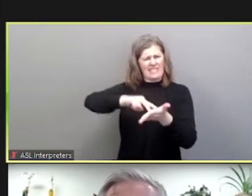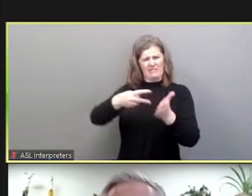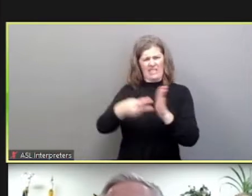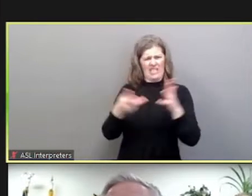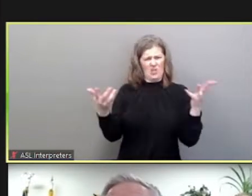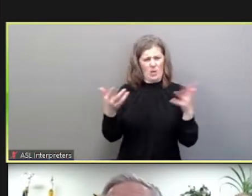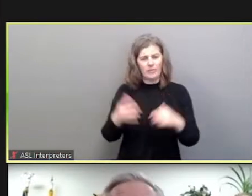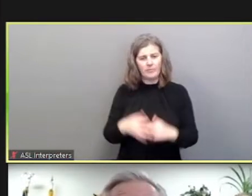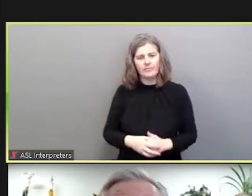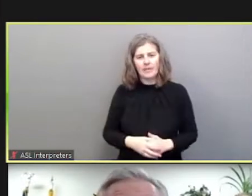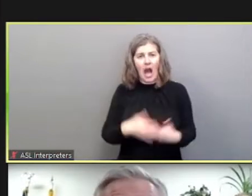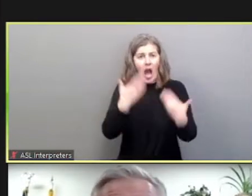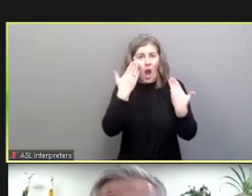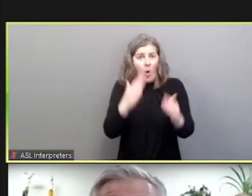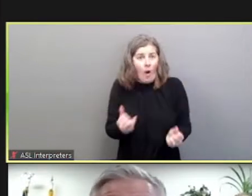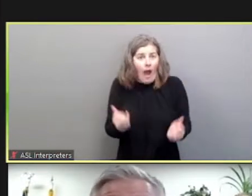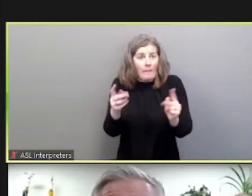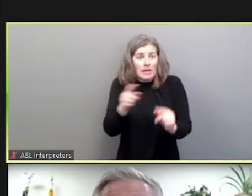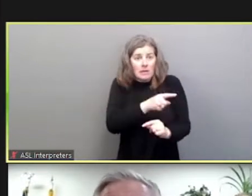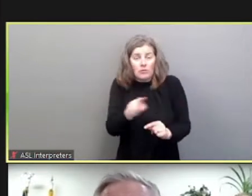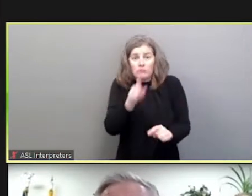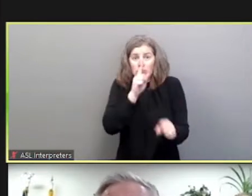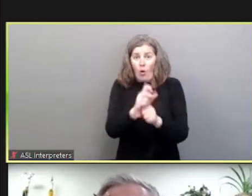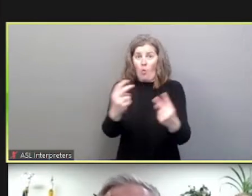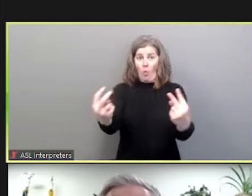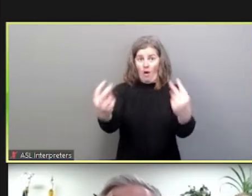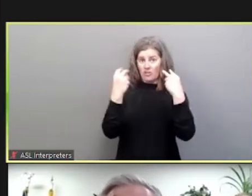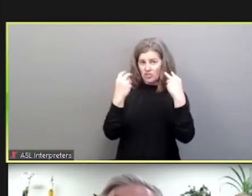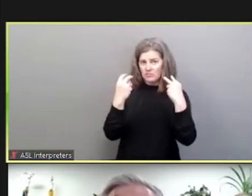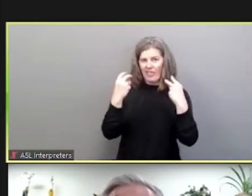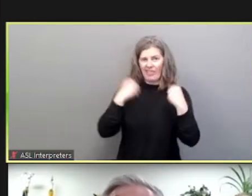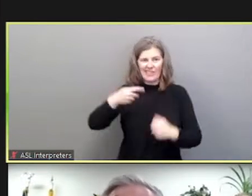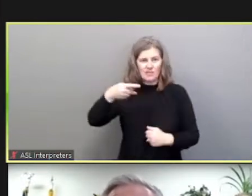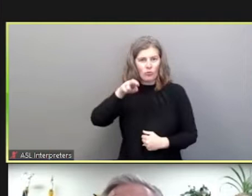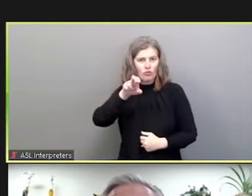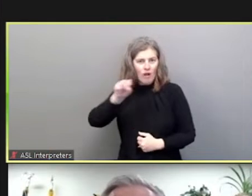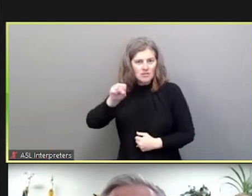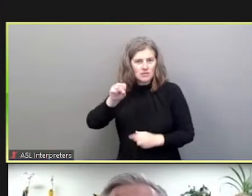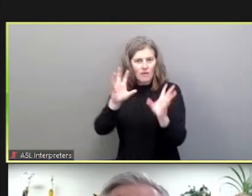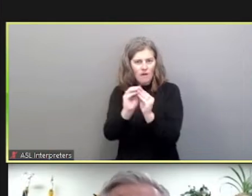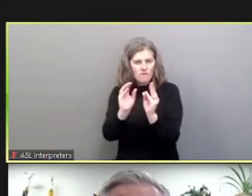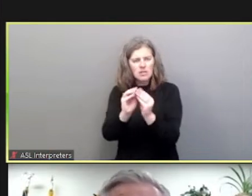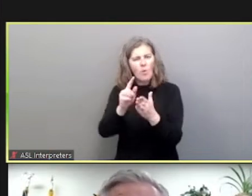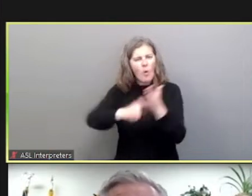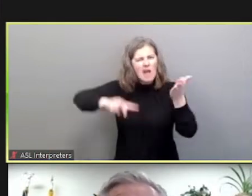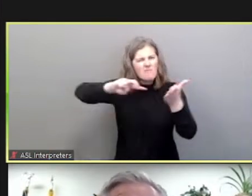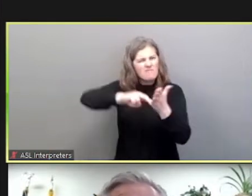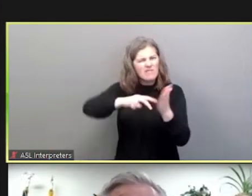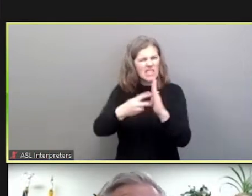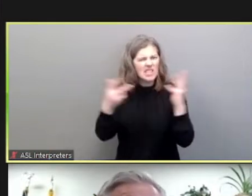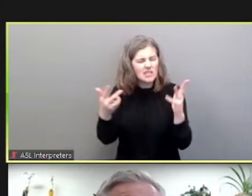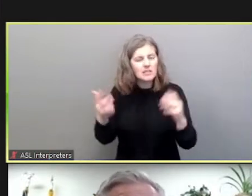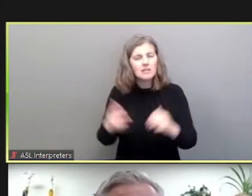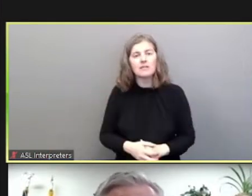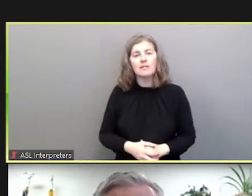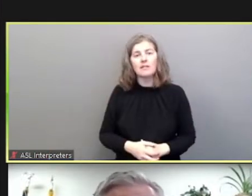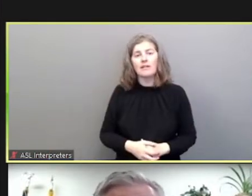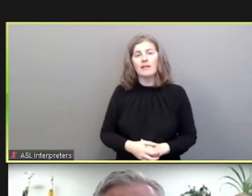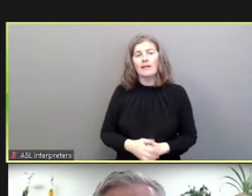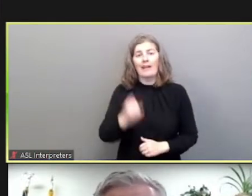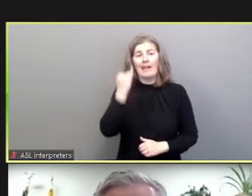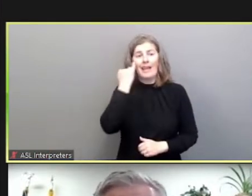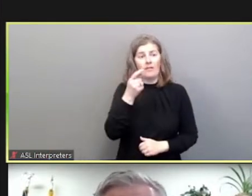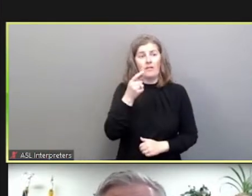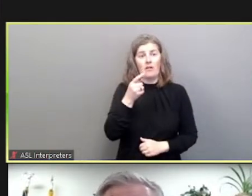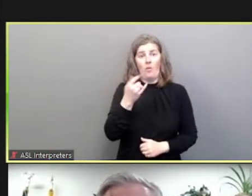And I don't know how many people are watching this press conference, but what it means is if one of the people watching this